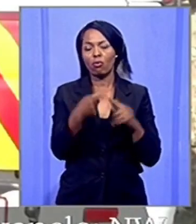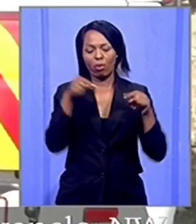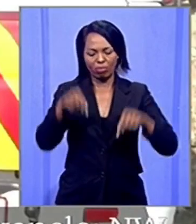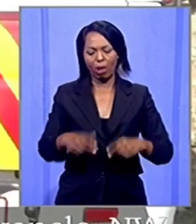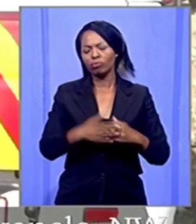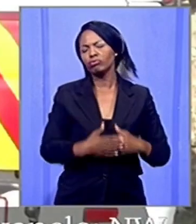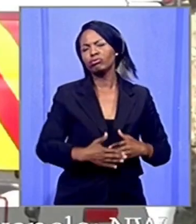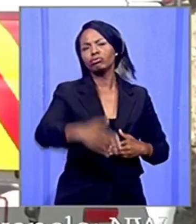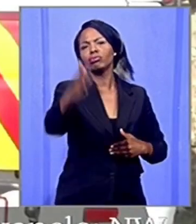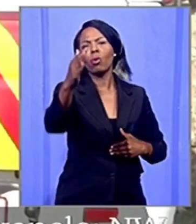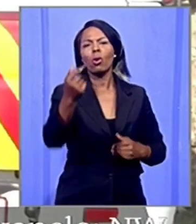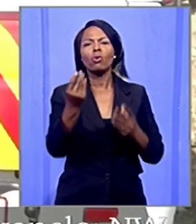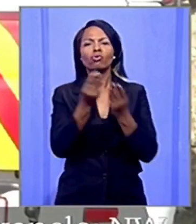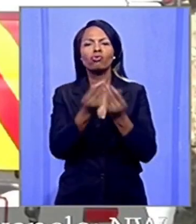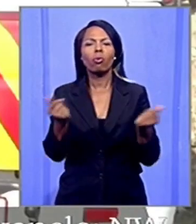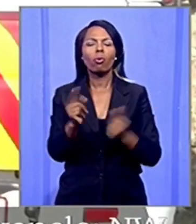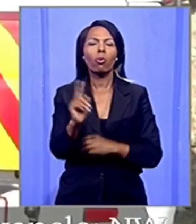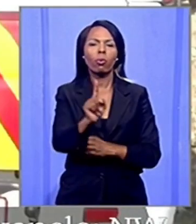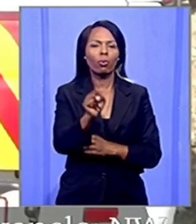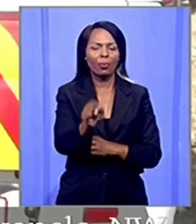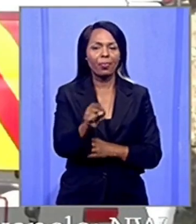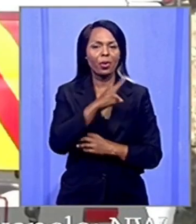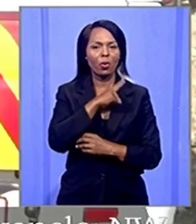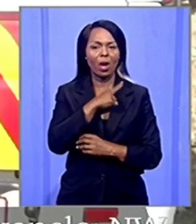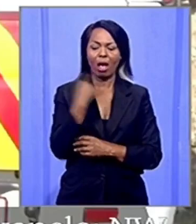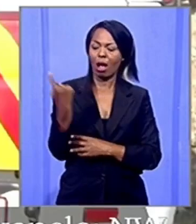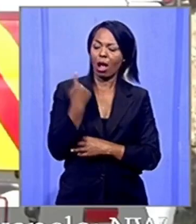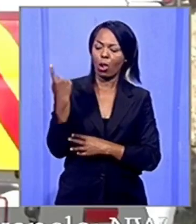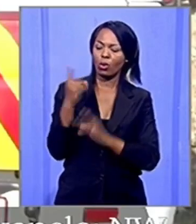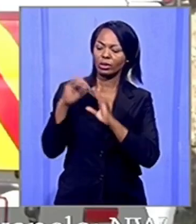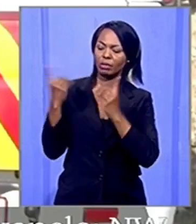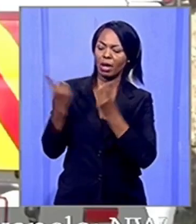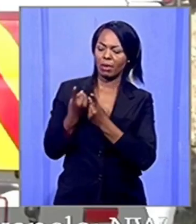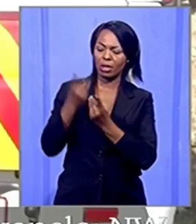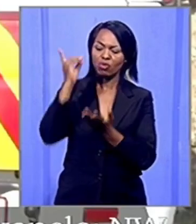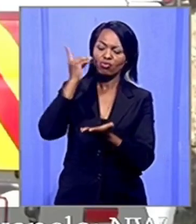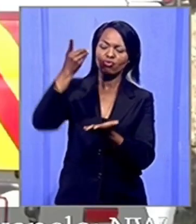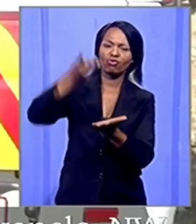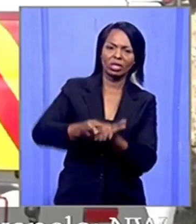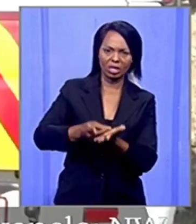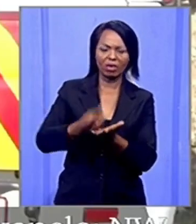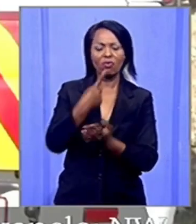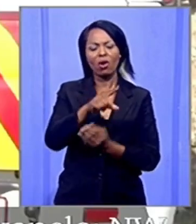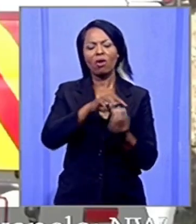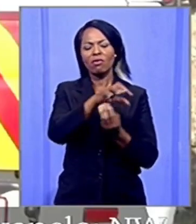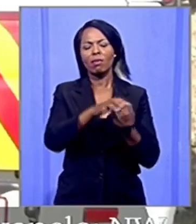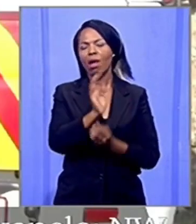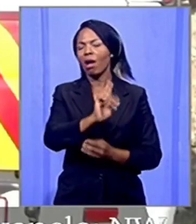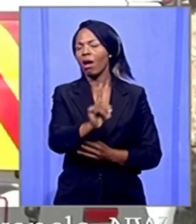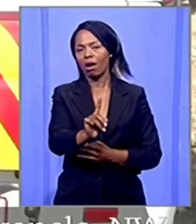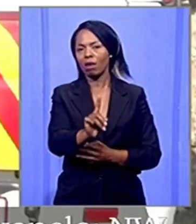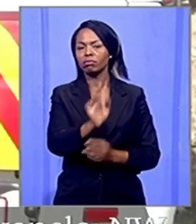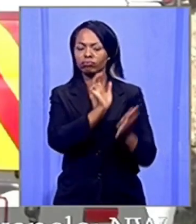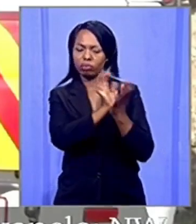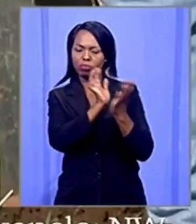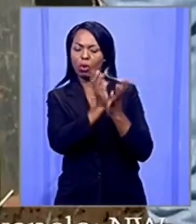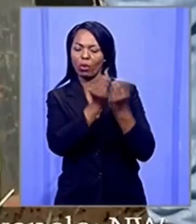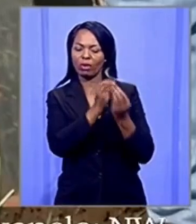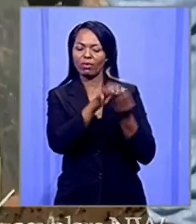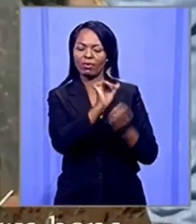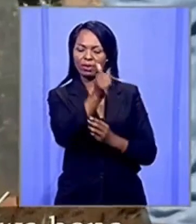ya ko pele. Ga ise re kgone gore ka nosi as the department re ka tsaya tshwetso ya gore re ka yang ko pele re ise re kopane